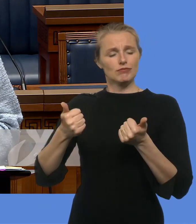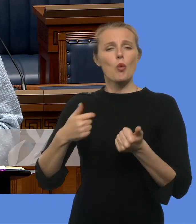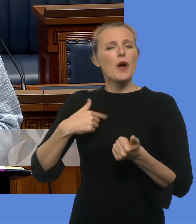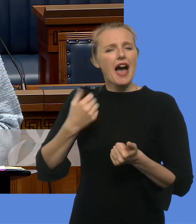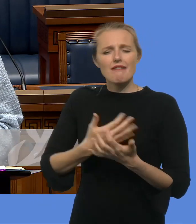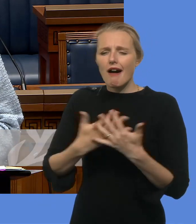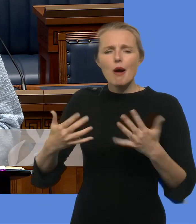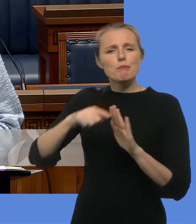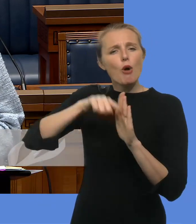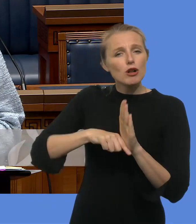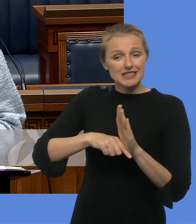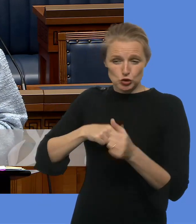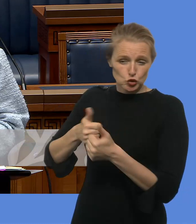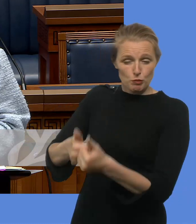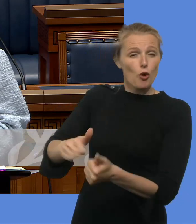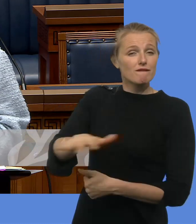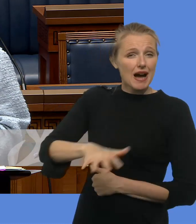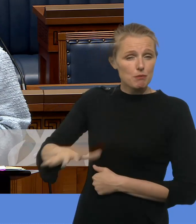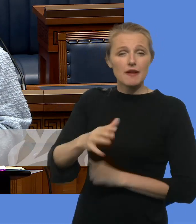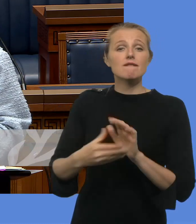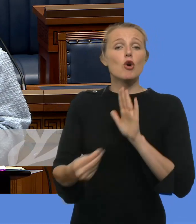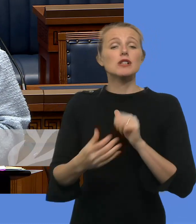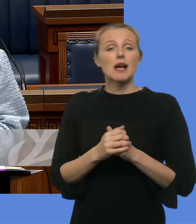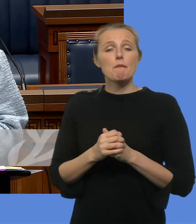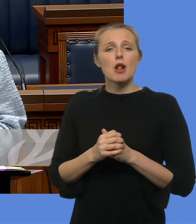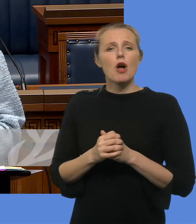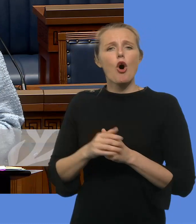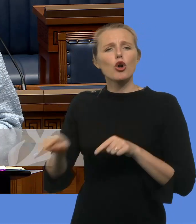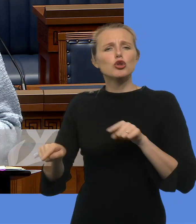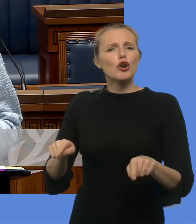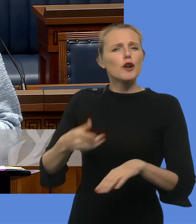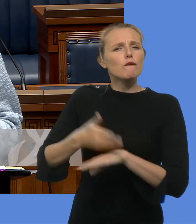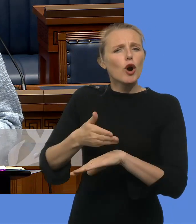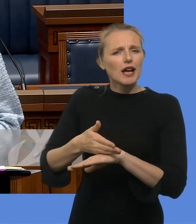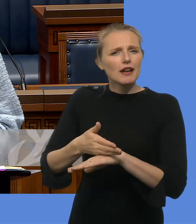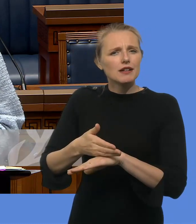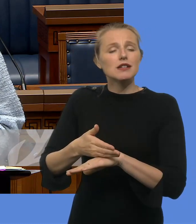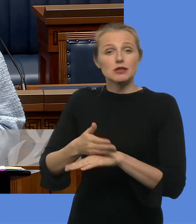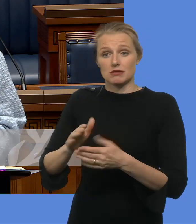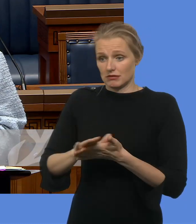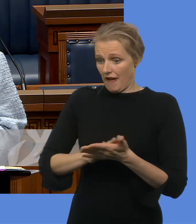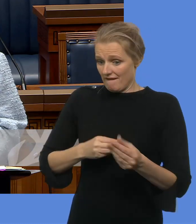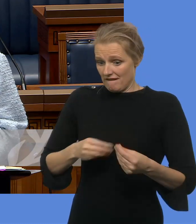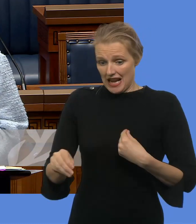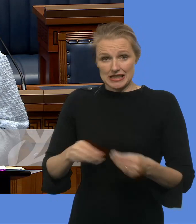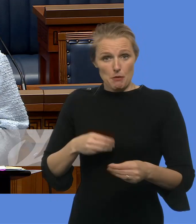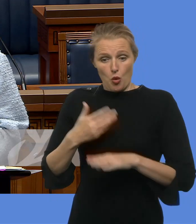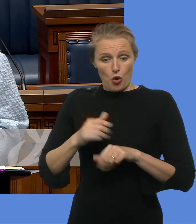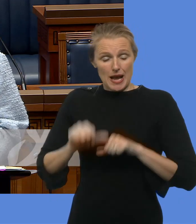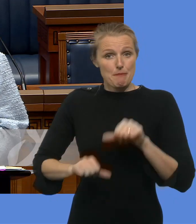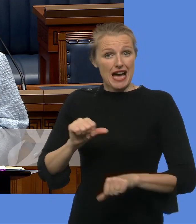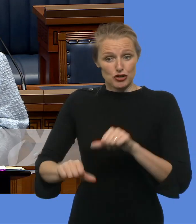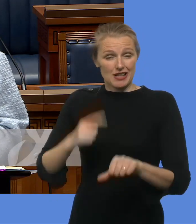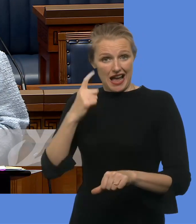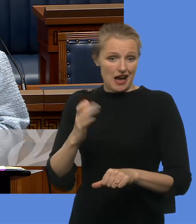family-friendly policies in place, including alternative working, which allows for alternative or flexible working patterns within the